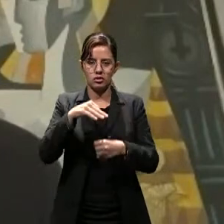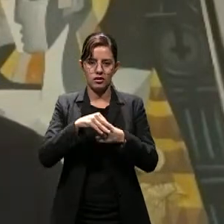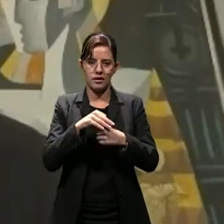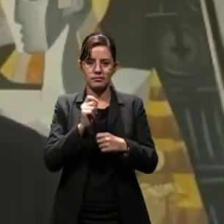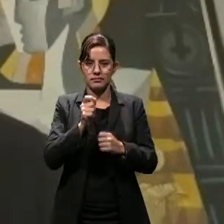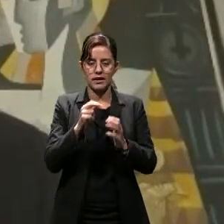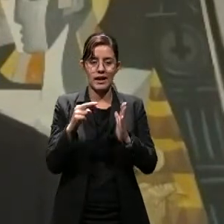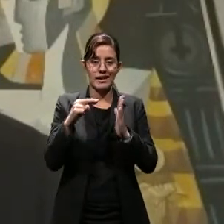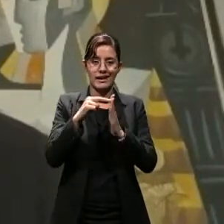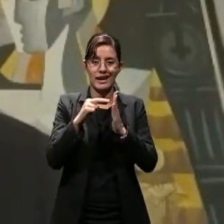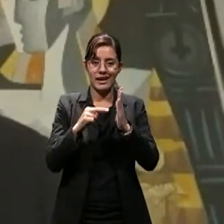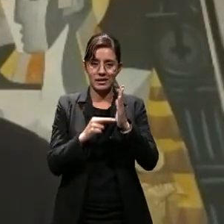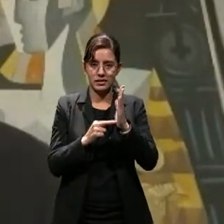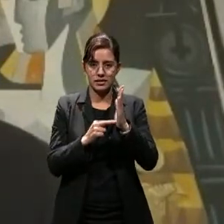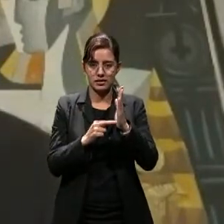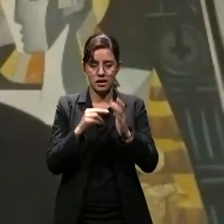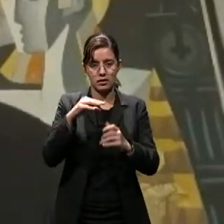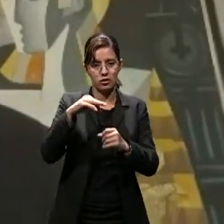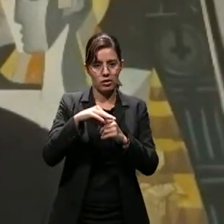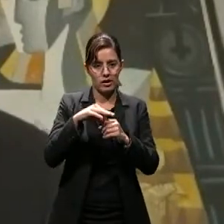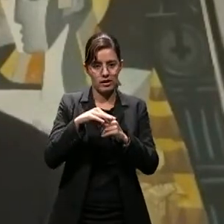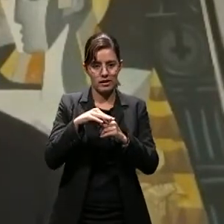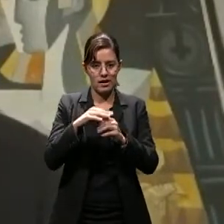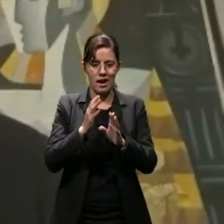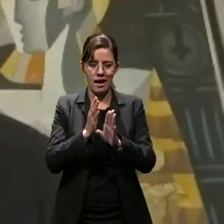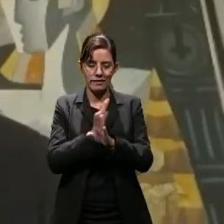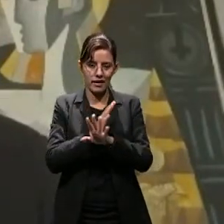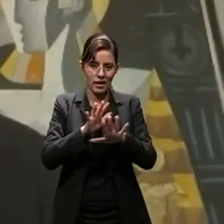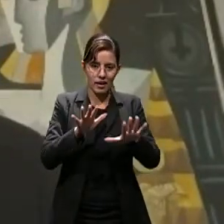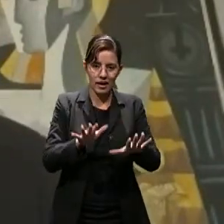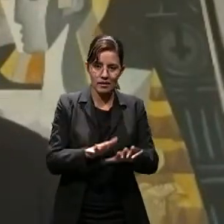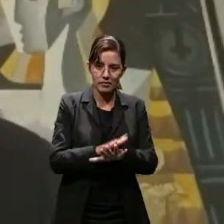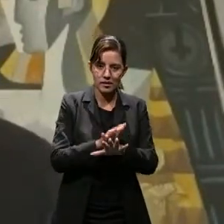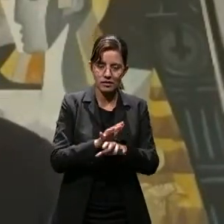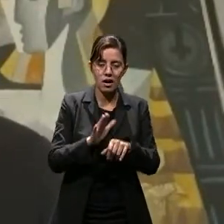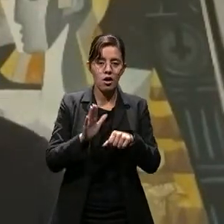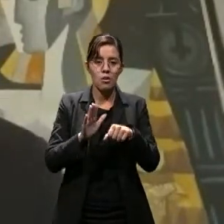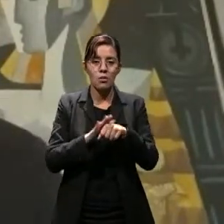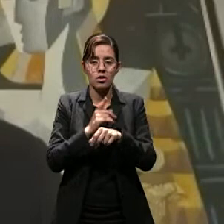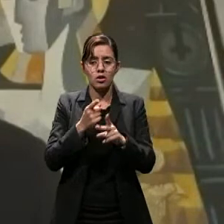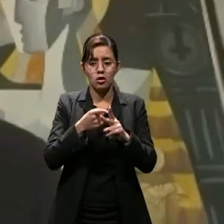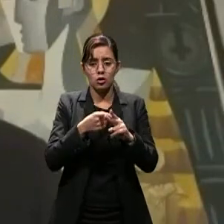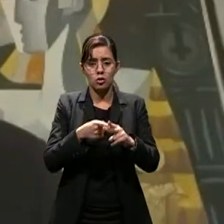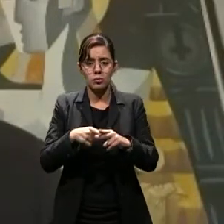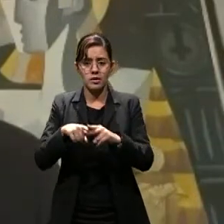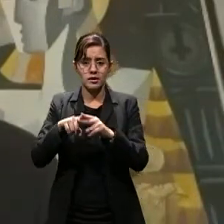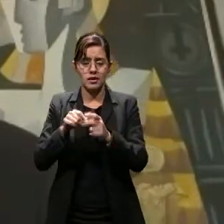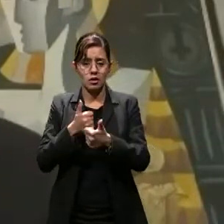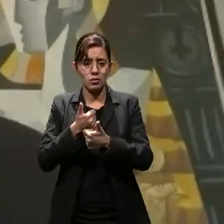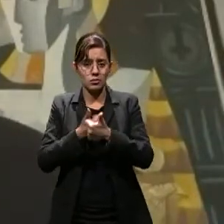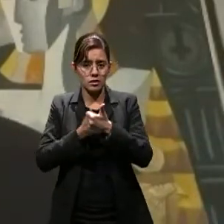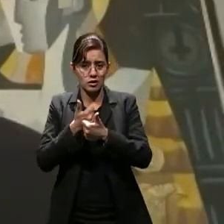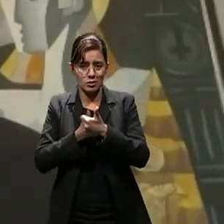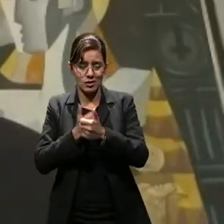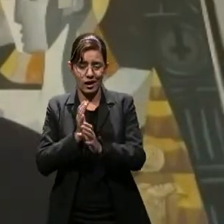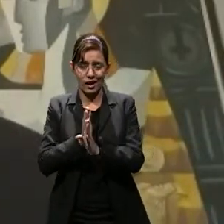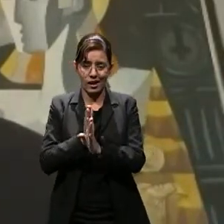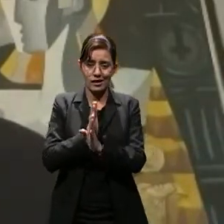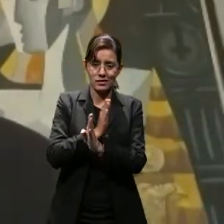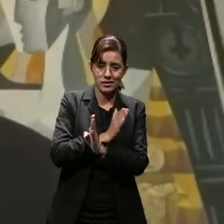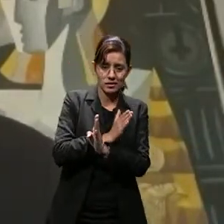do with the manipulating of electoral rules. So first of all, there is already an